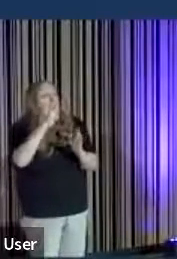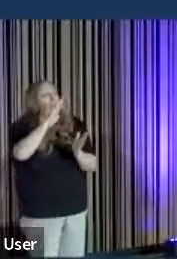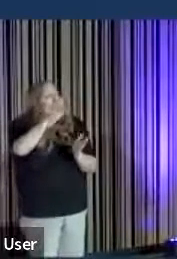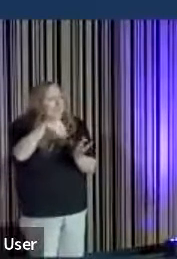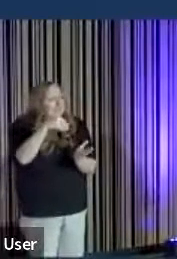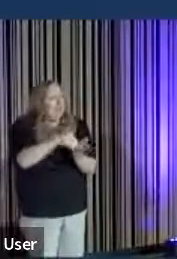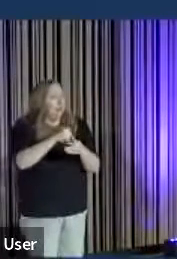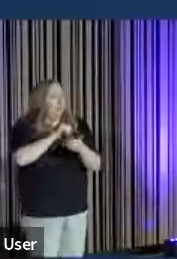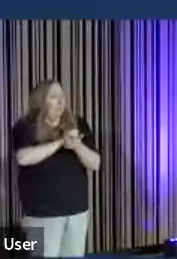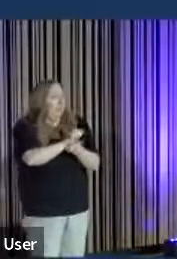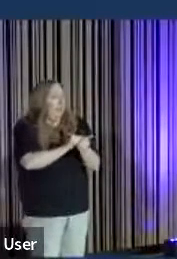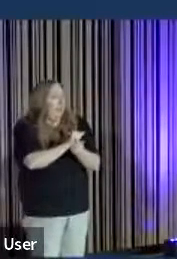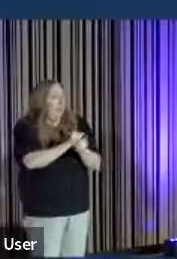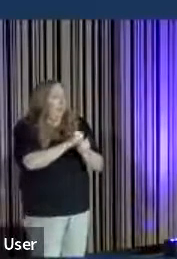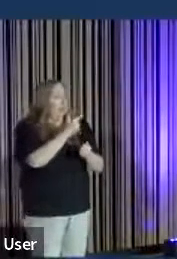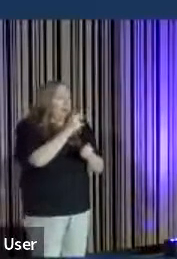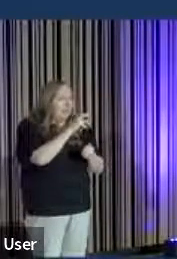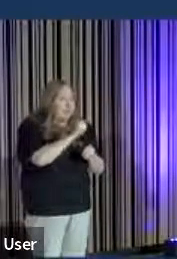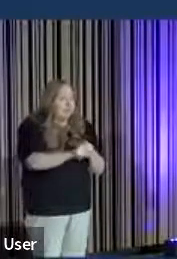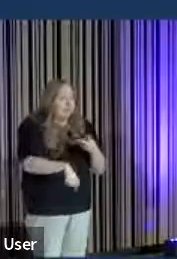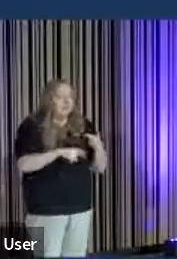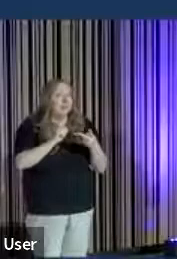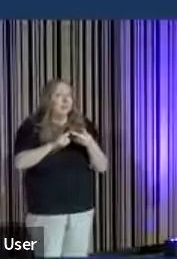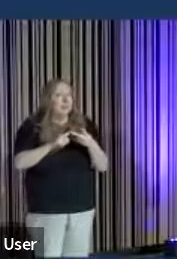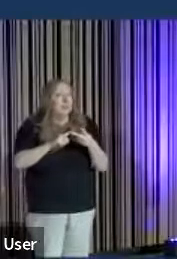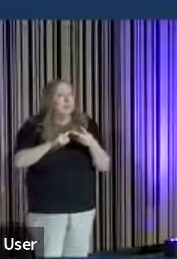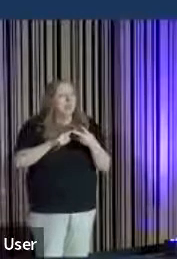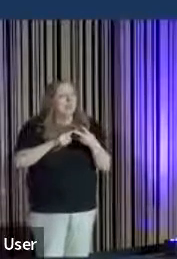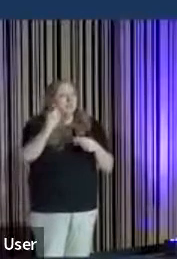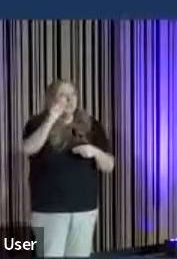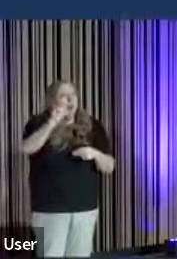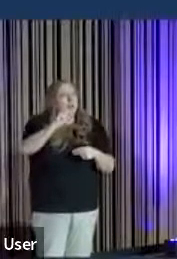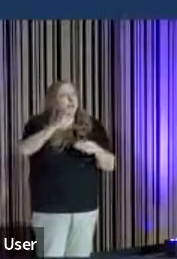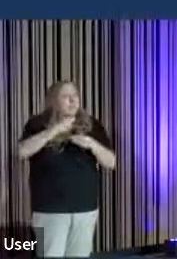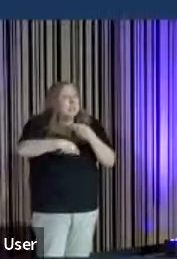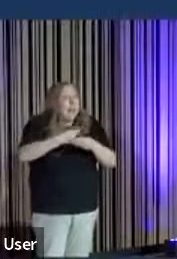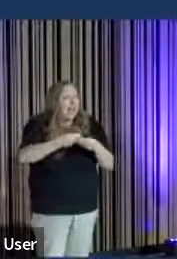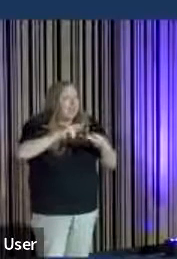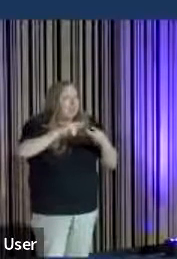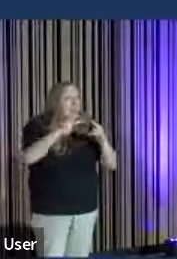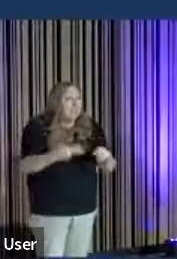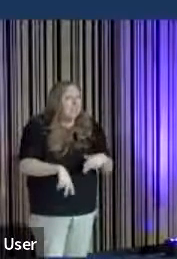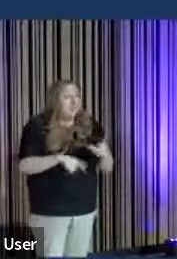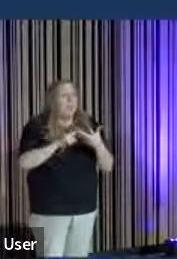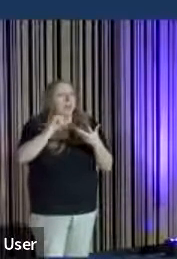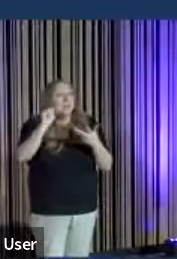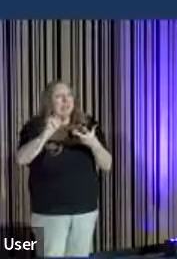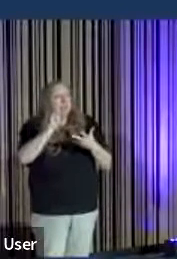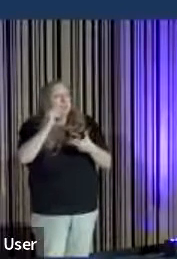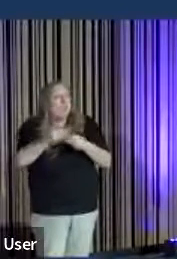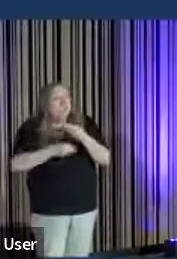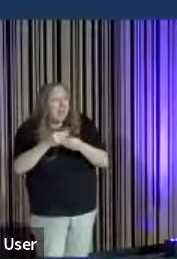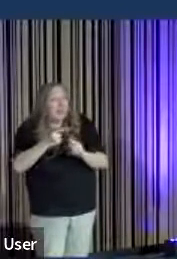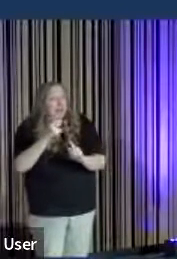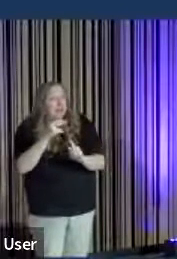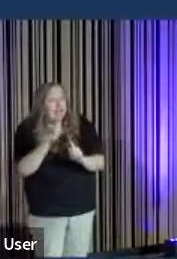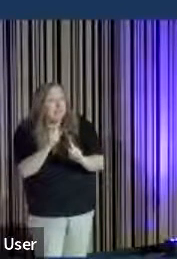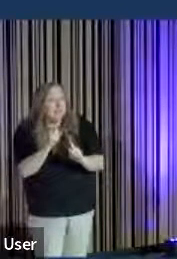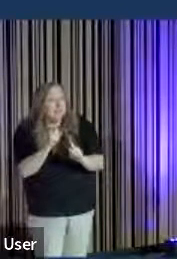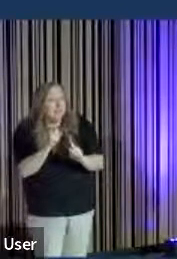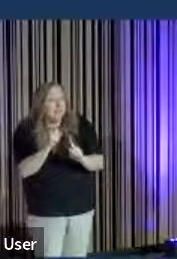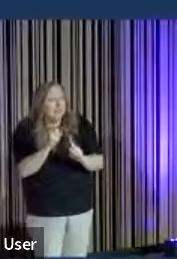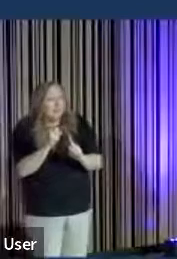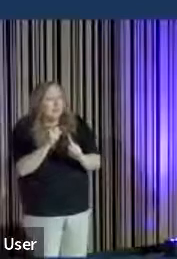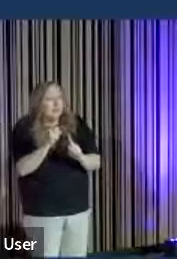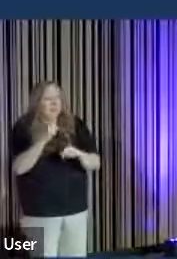sulfur cycling genes, nitrogen cycling genes. In fact, there's so many AMGs in viruses that we now know their